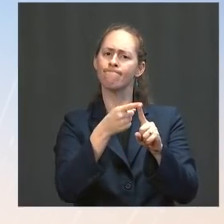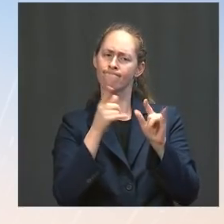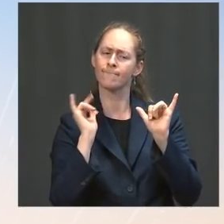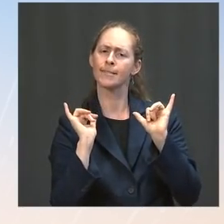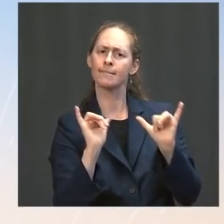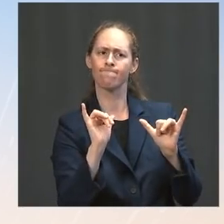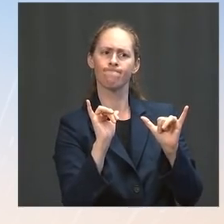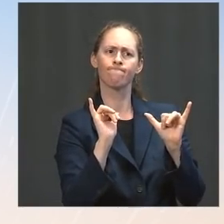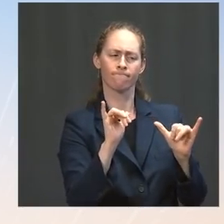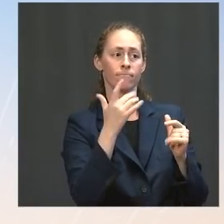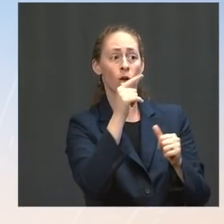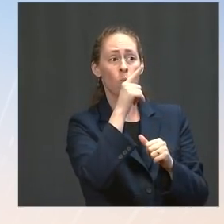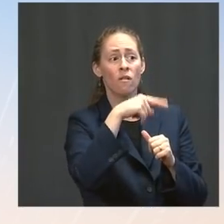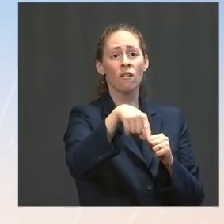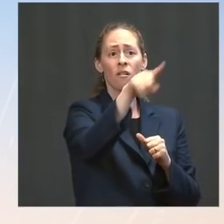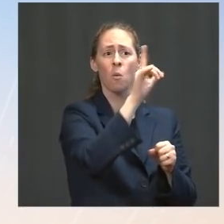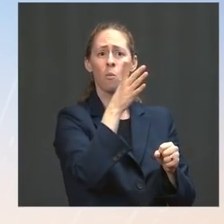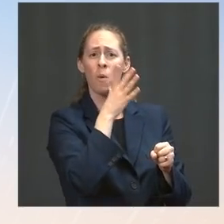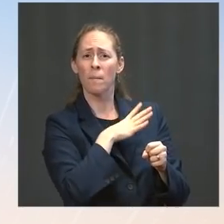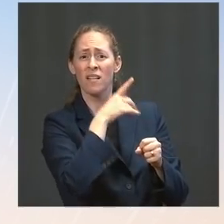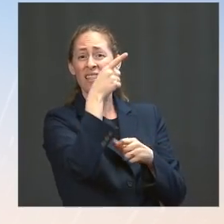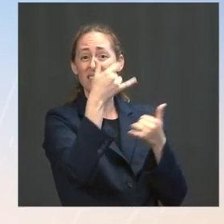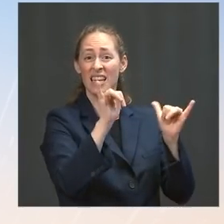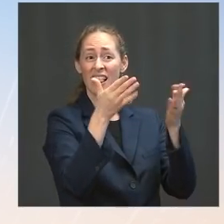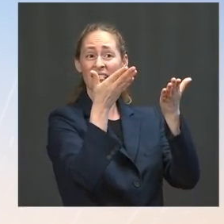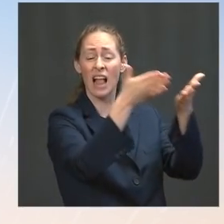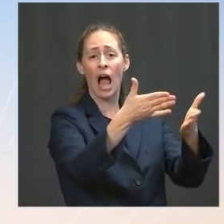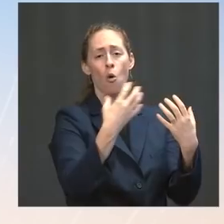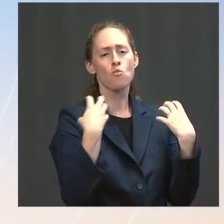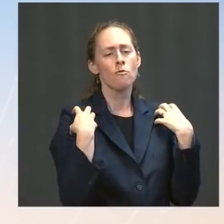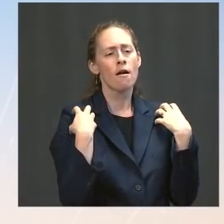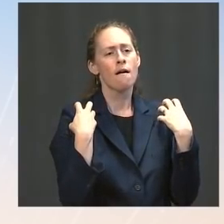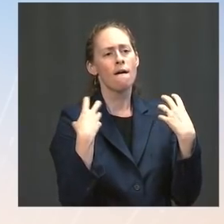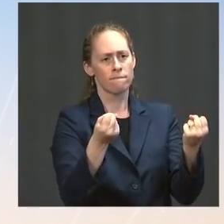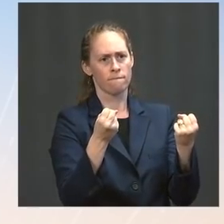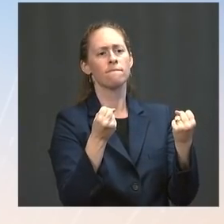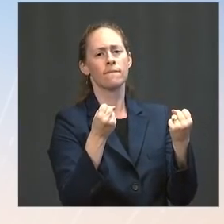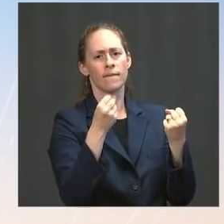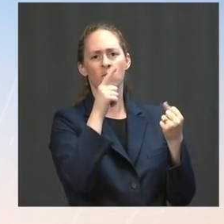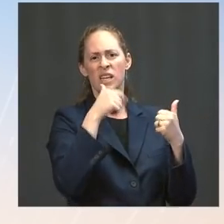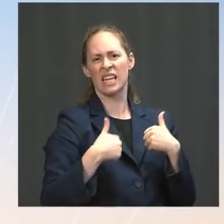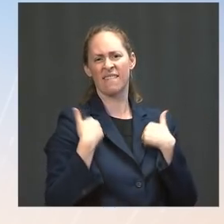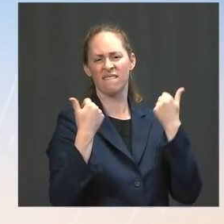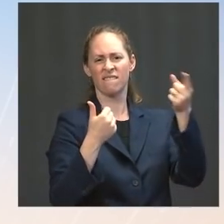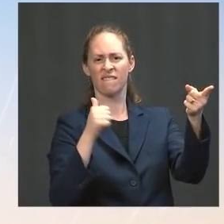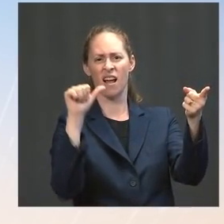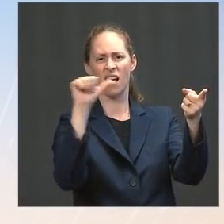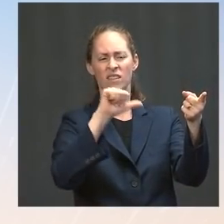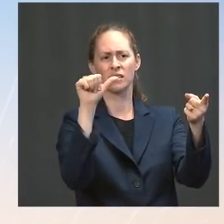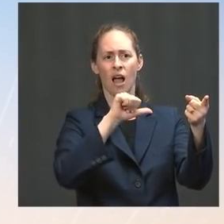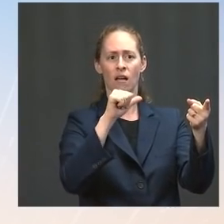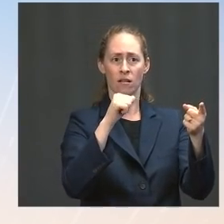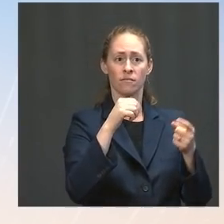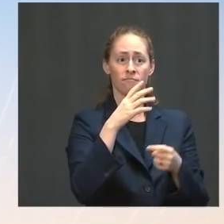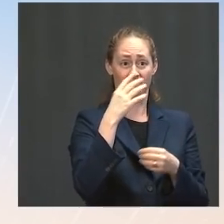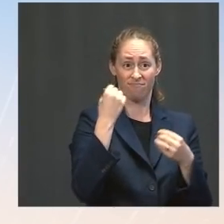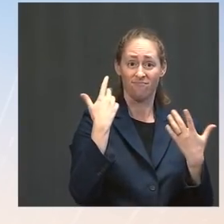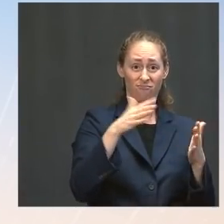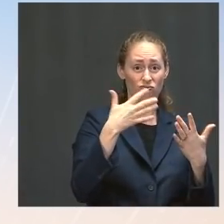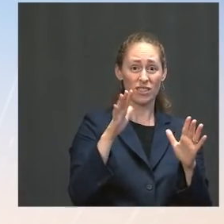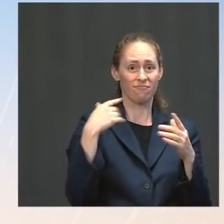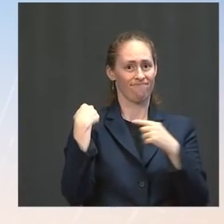to do. And the next one, just as these negotiations about safe passage for Americans and SIV holders continue, why